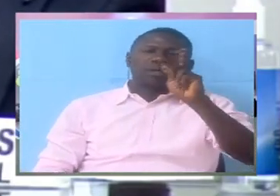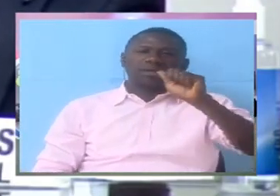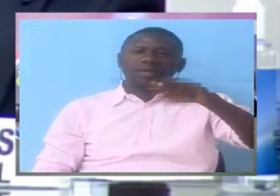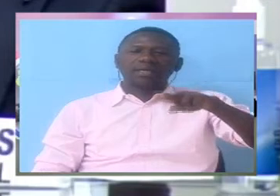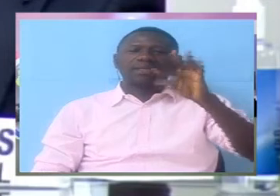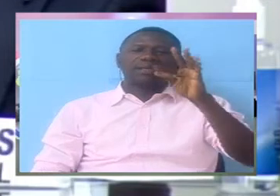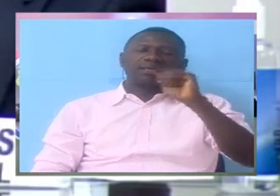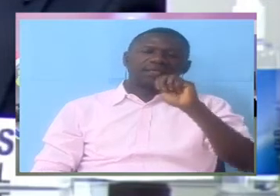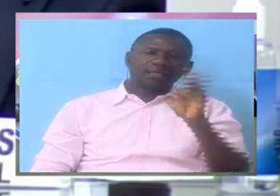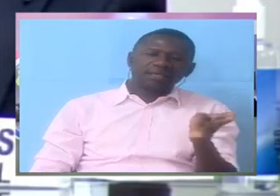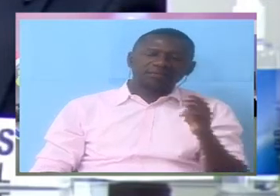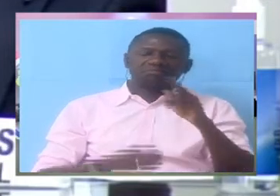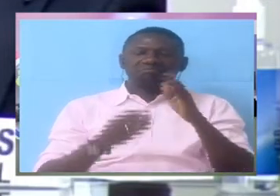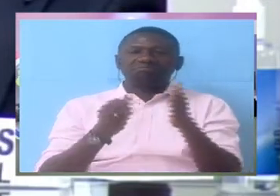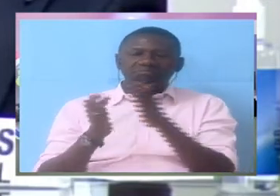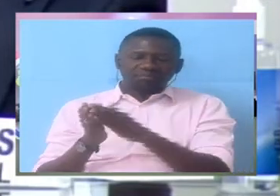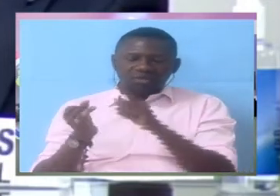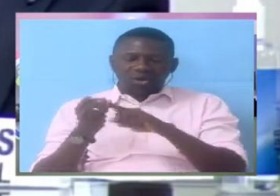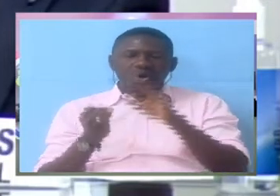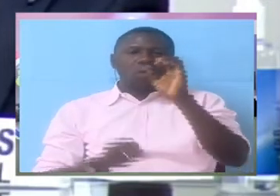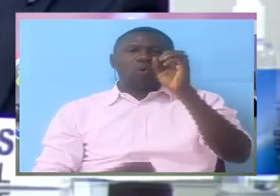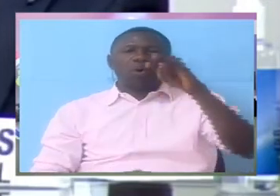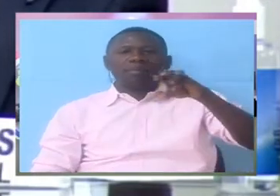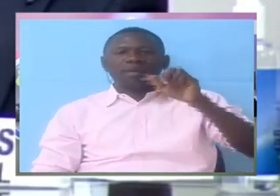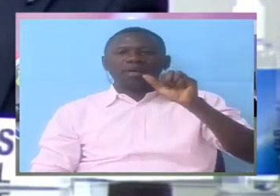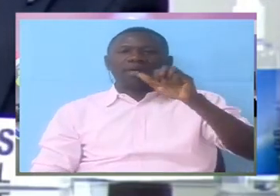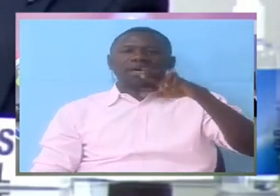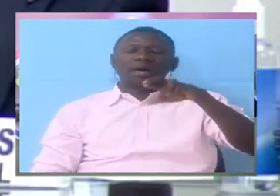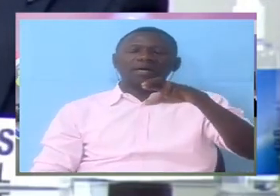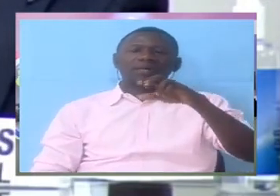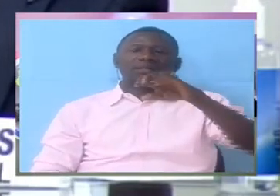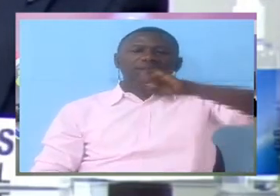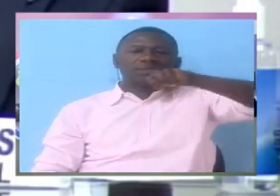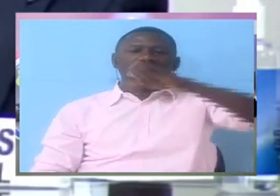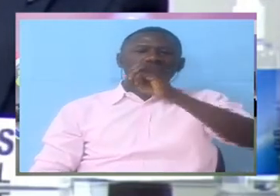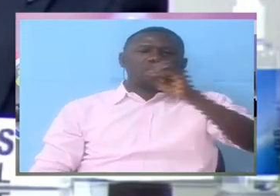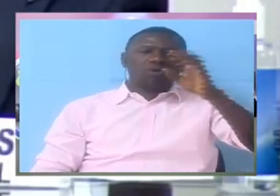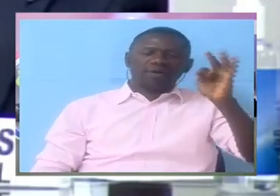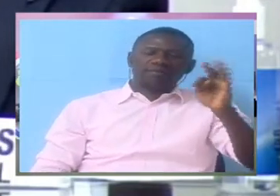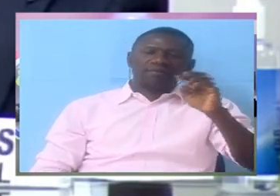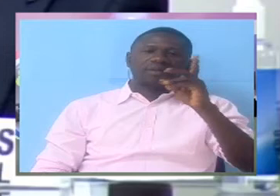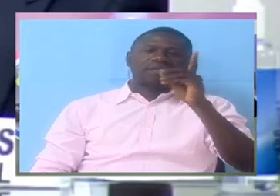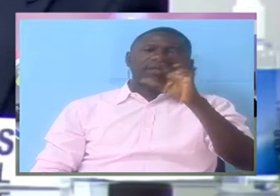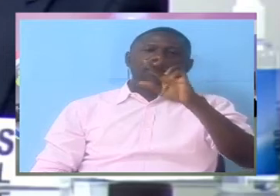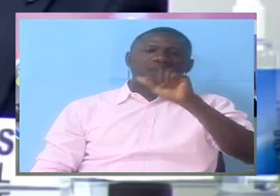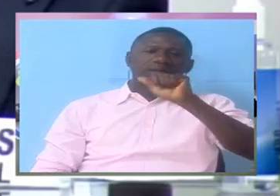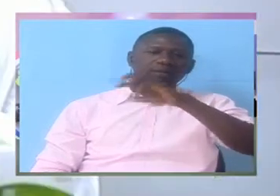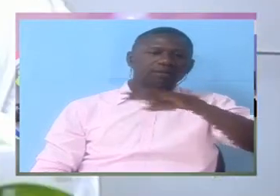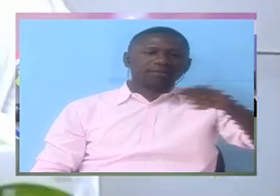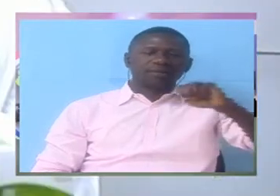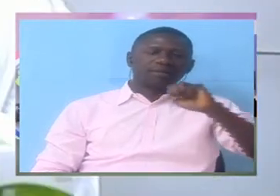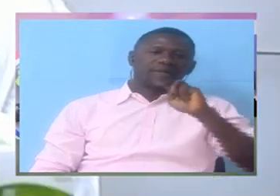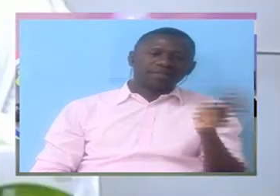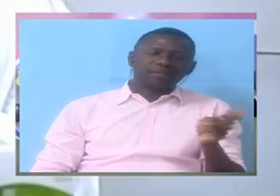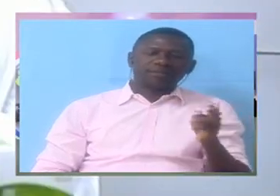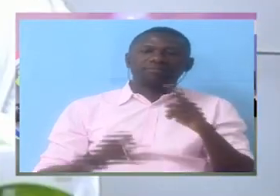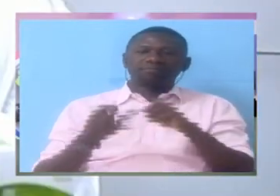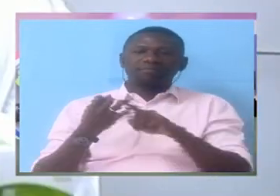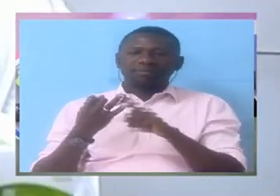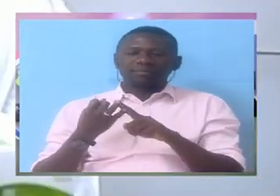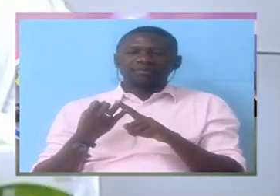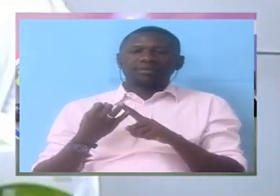And Mudarola Menarna Kewoto, Walam Farafanya Buenkan Naldi, Narna Mudaroke, Balo Kante, Omar Diouf,